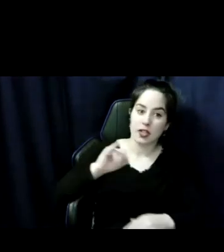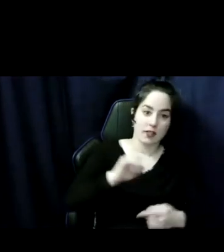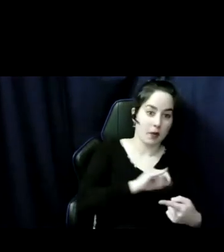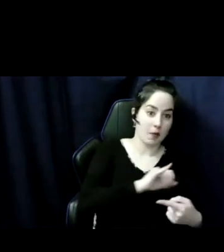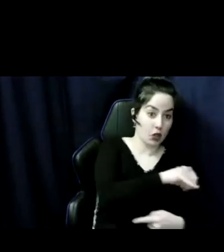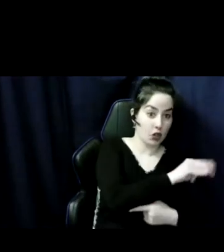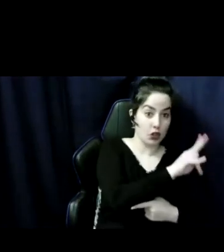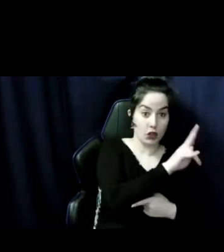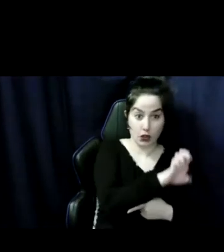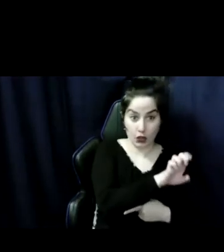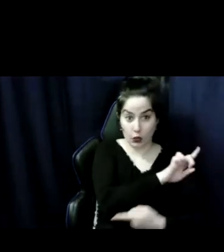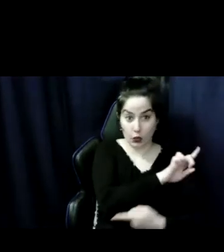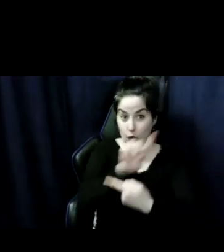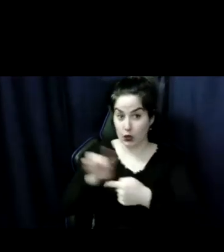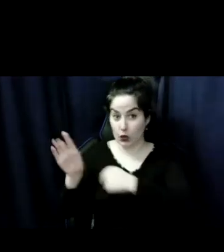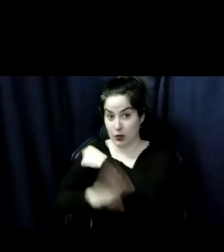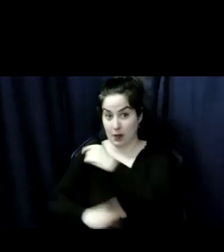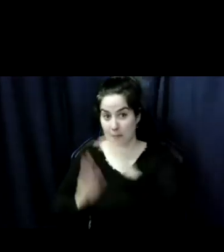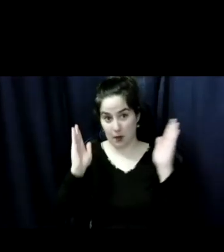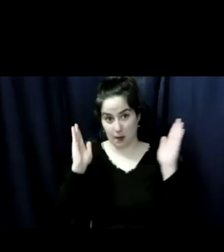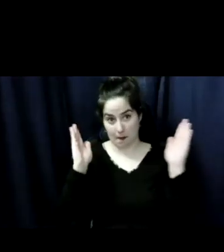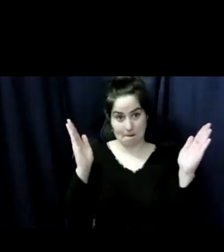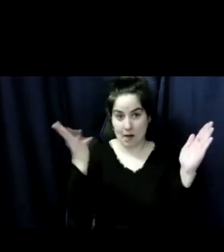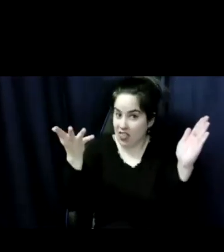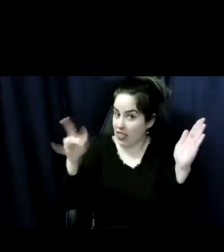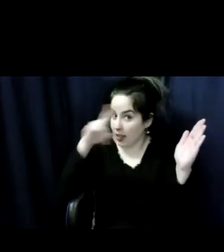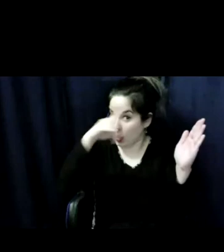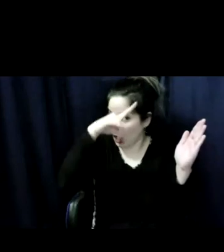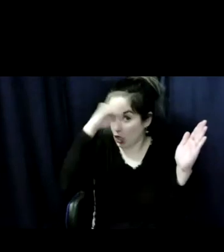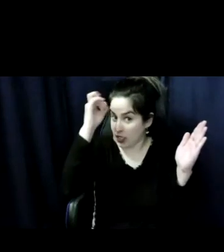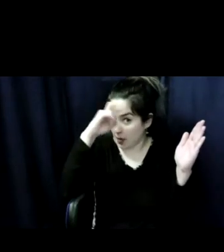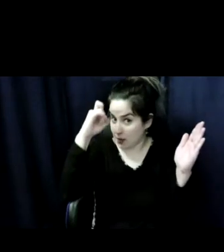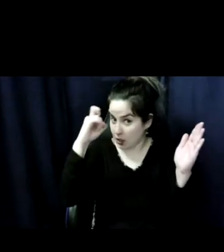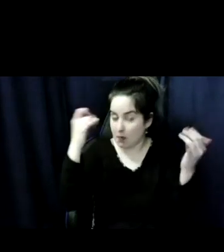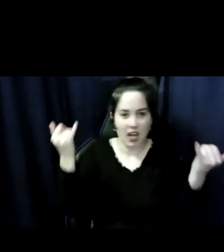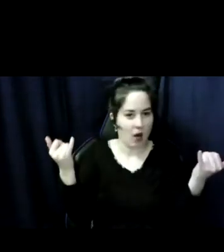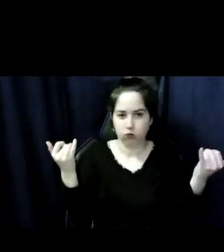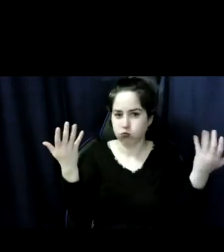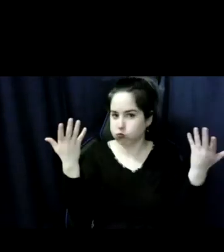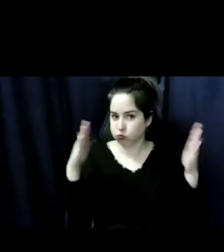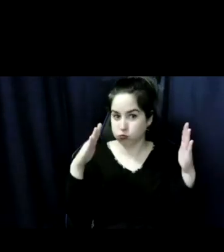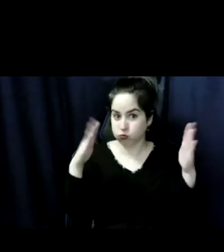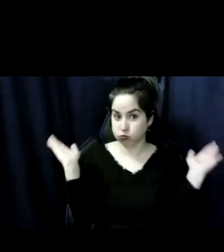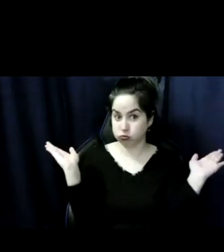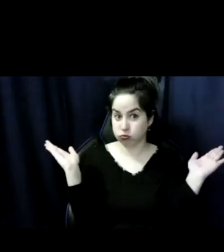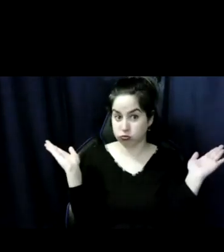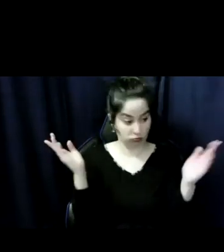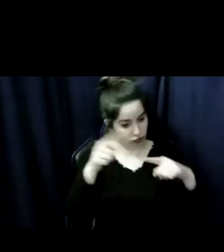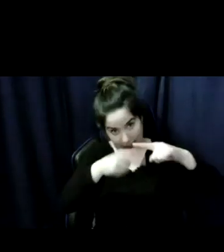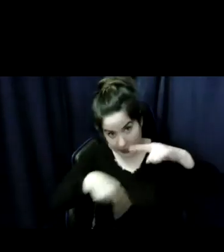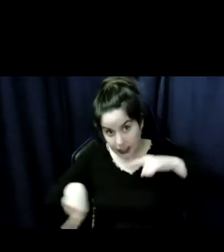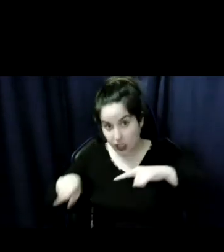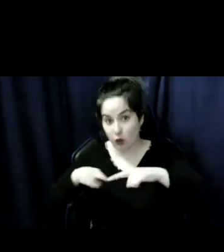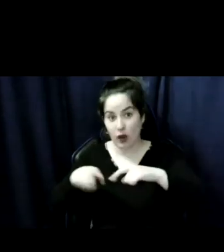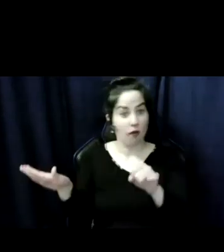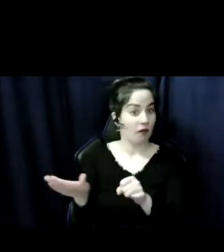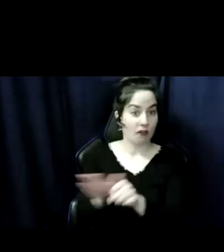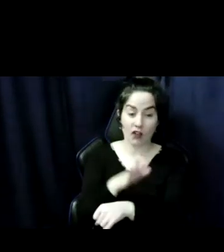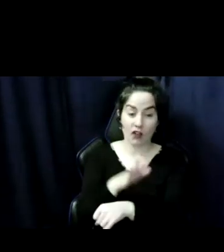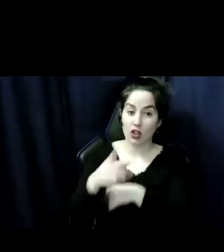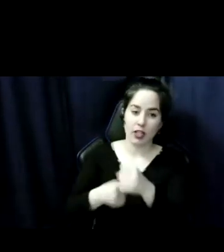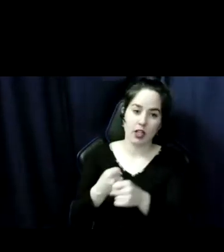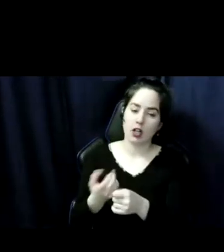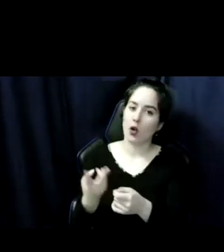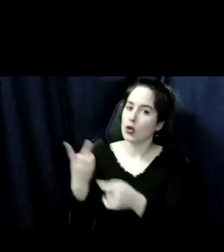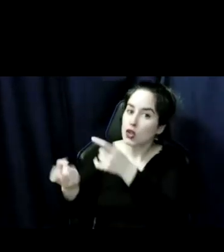September, and now we're saying it can happen any time of year, and you have more time to complete the project. So it's much more in line with other types